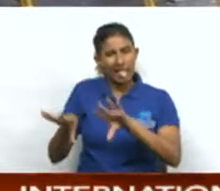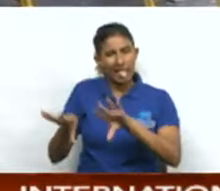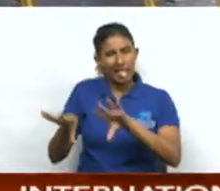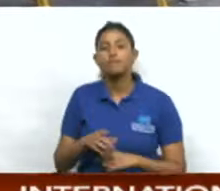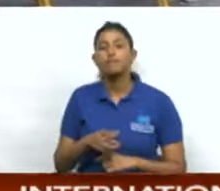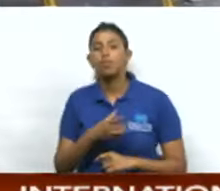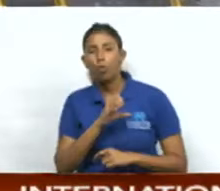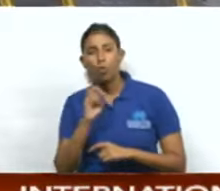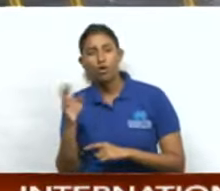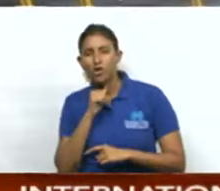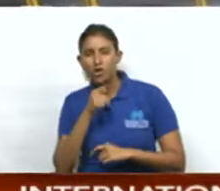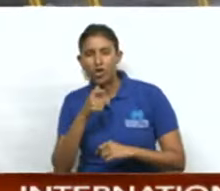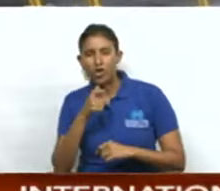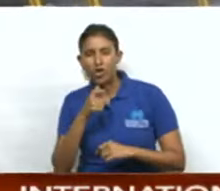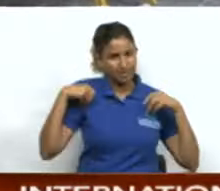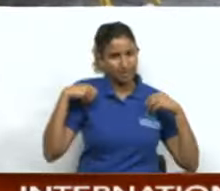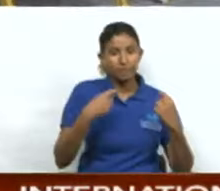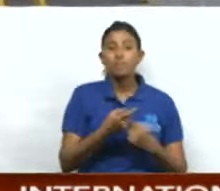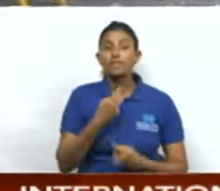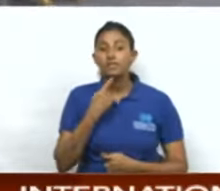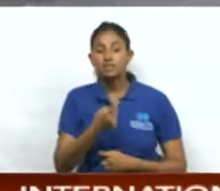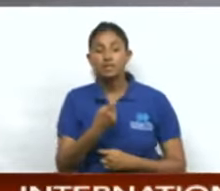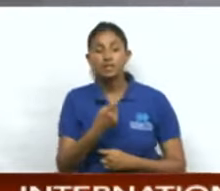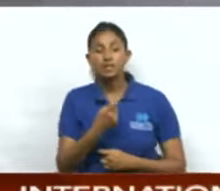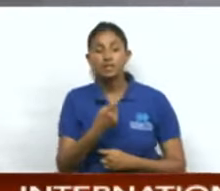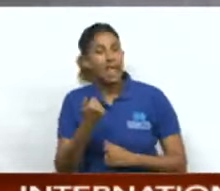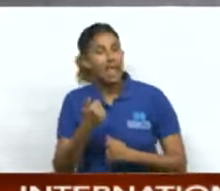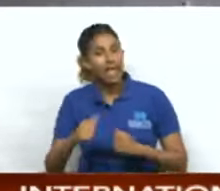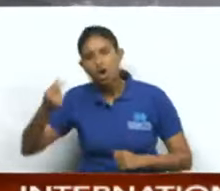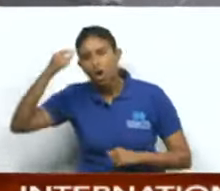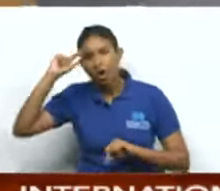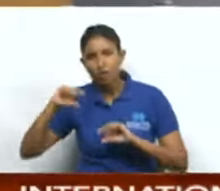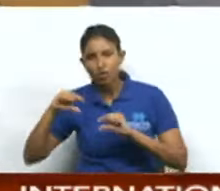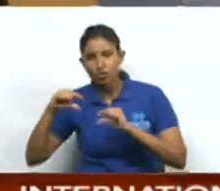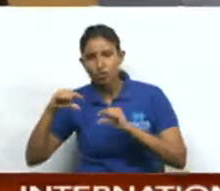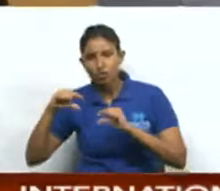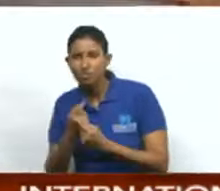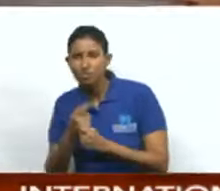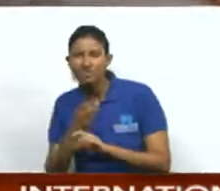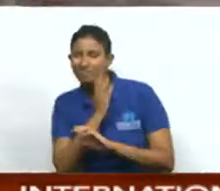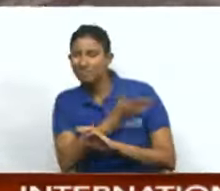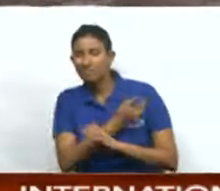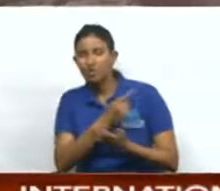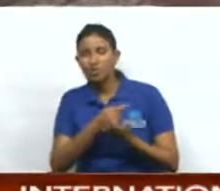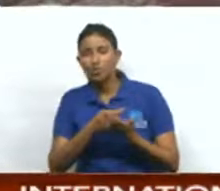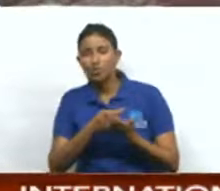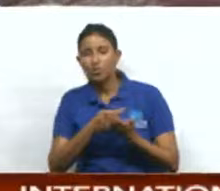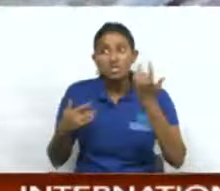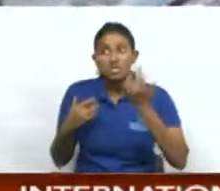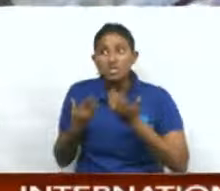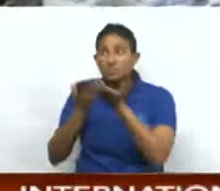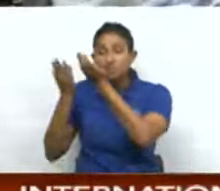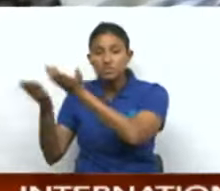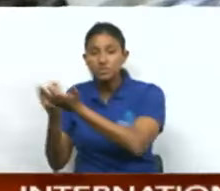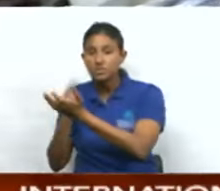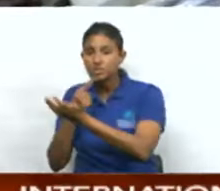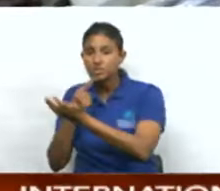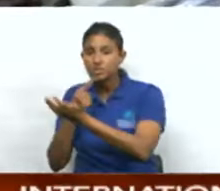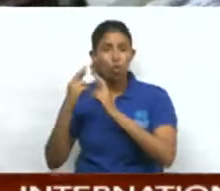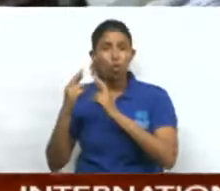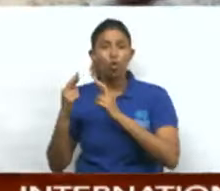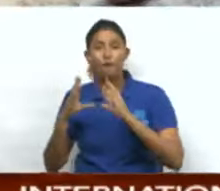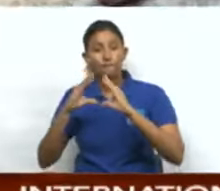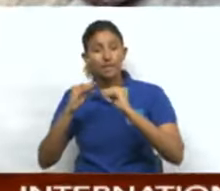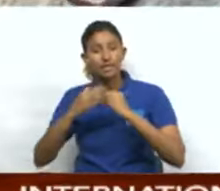state to trivialize their concerns. The pundits hoped to have this meeting after Diwali, which is on November 12th, and also suggested